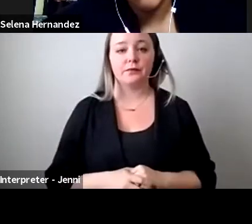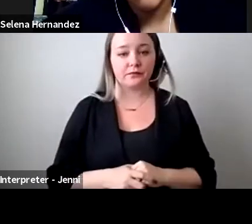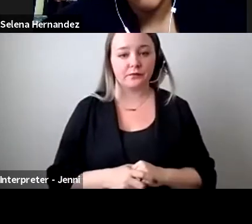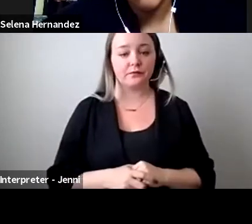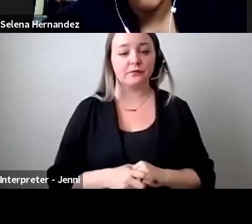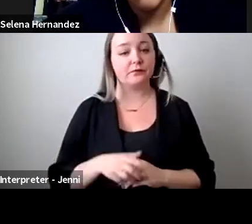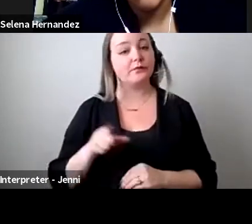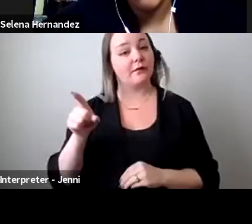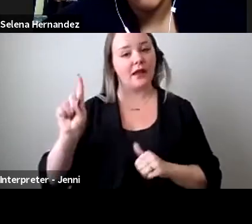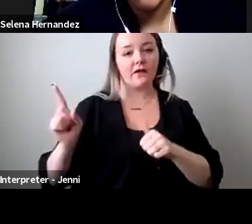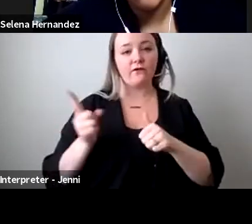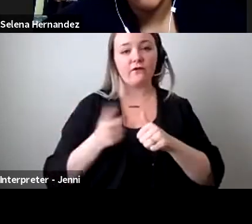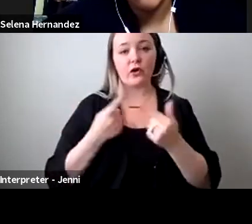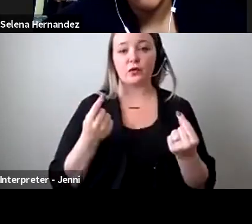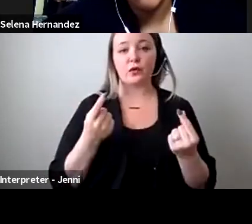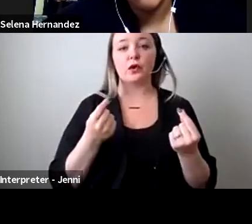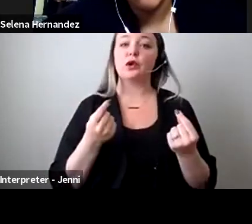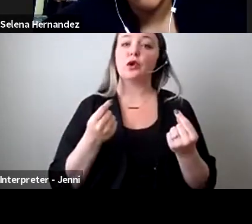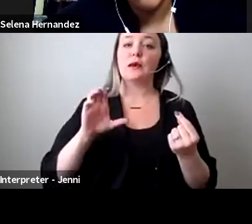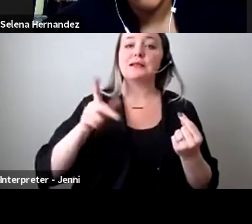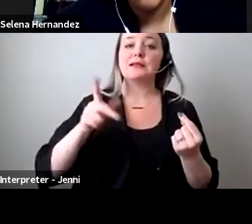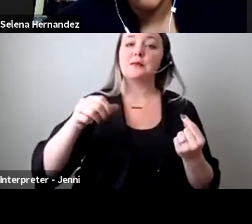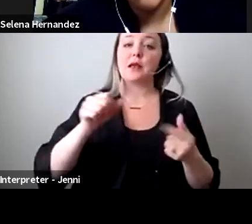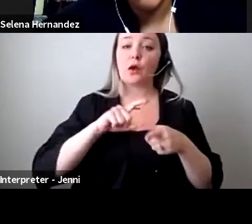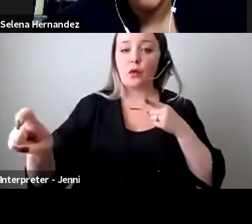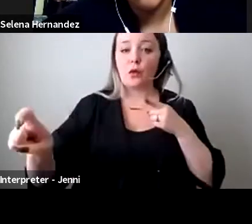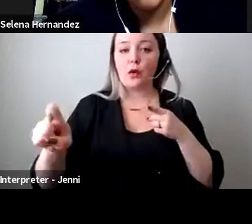gotta call child services because the child's not safe. But what about the parent?